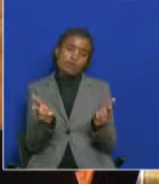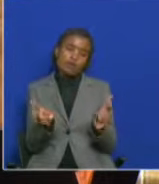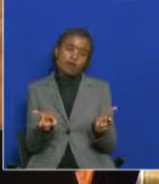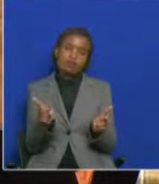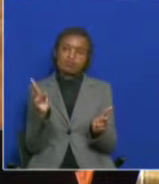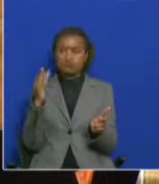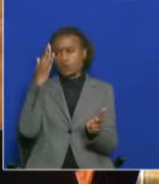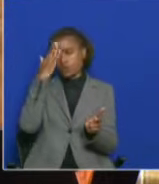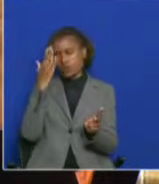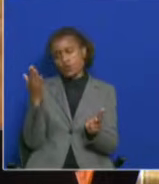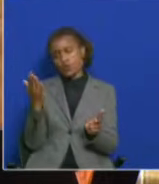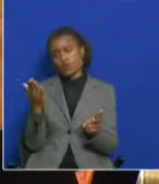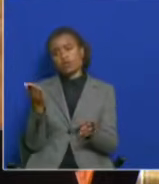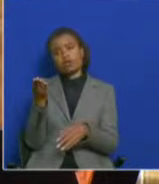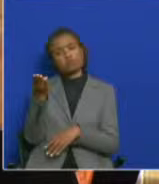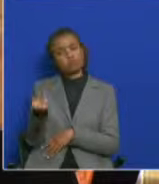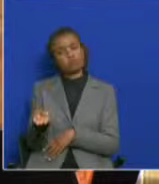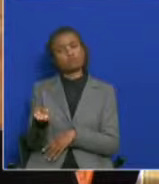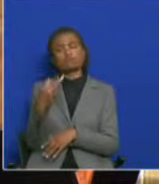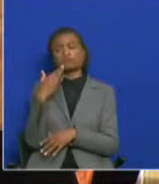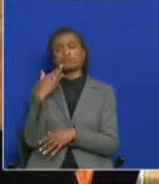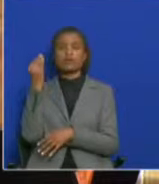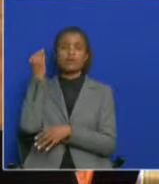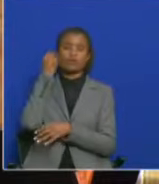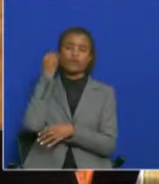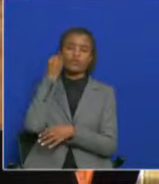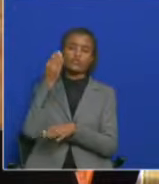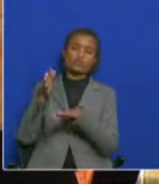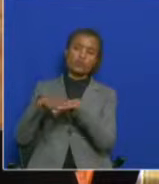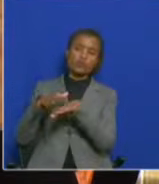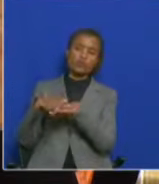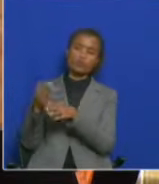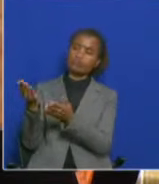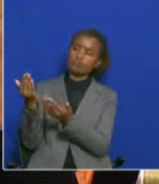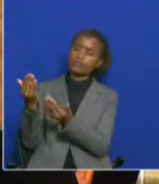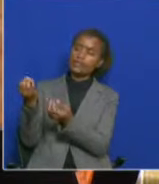me, give me more information that one would give anybody